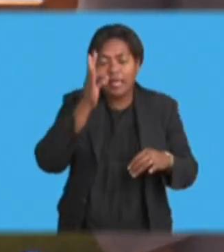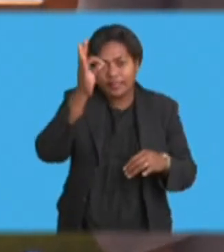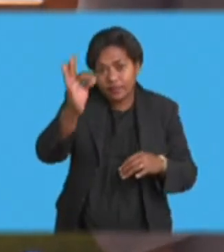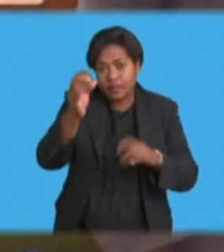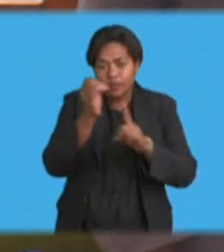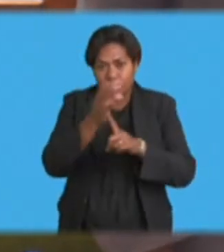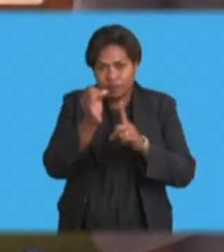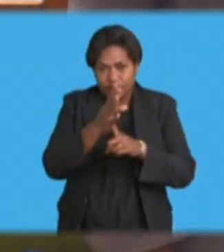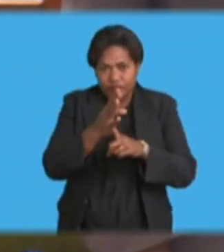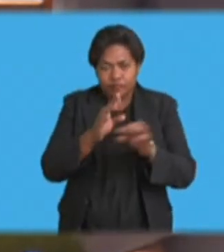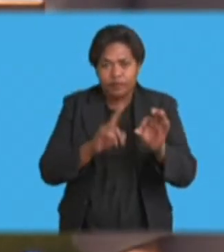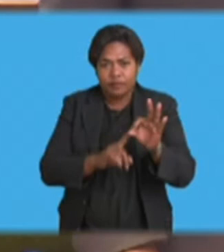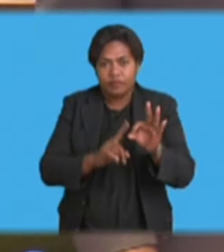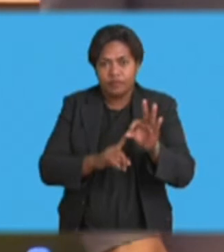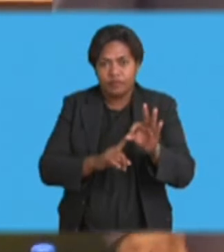Honourable Deputy Speaker,